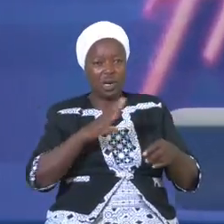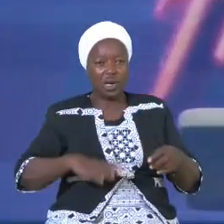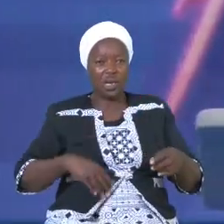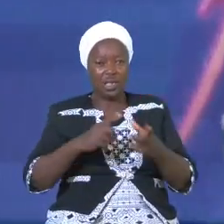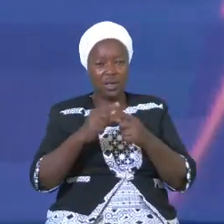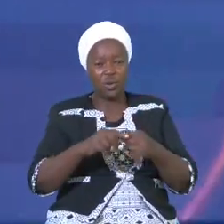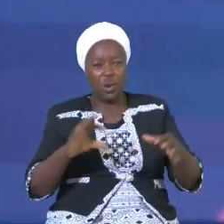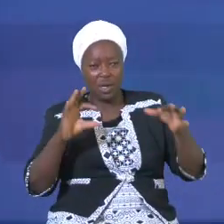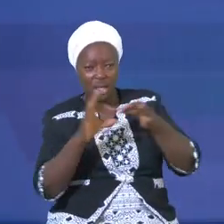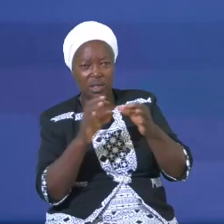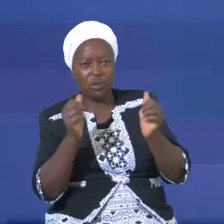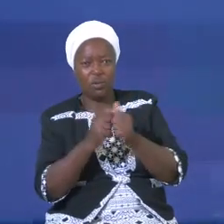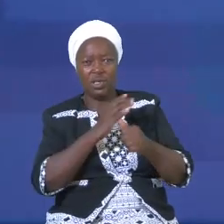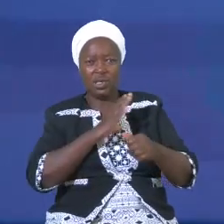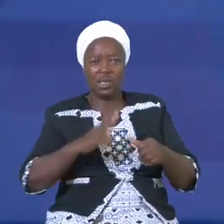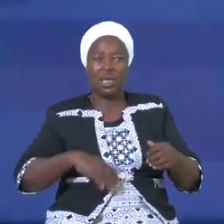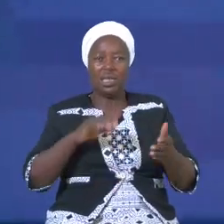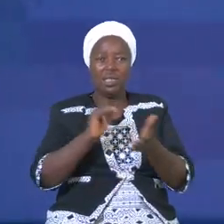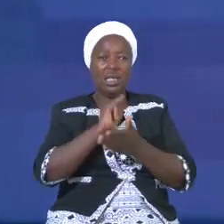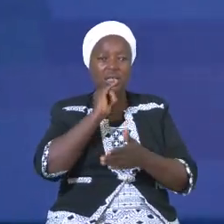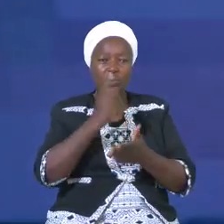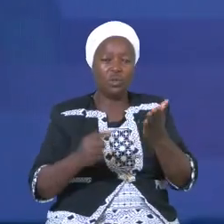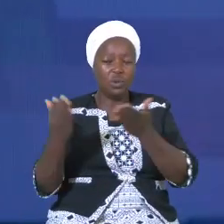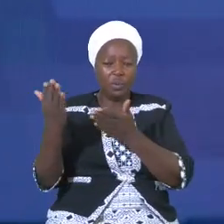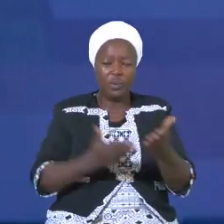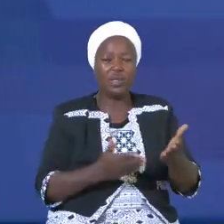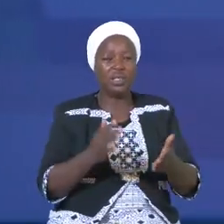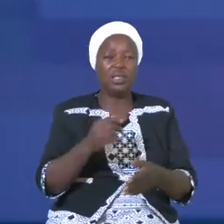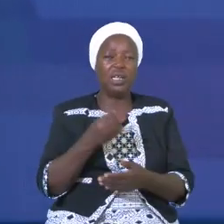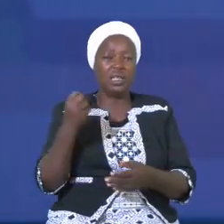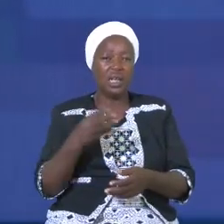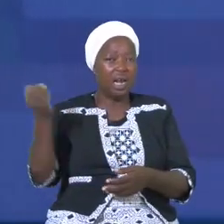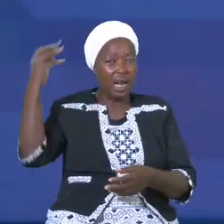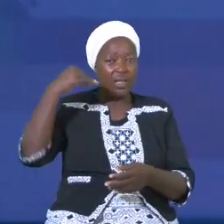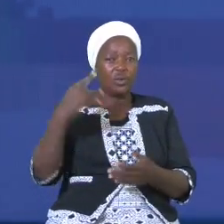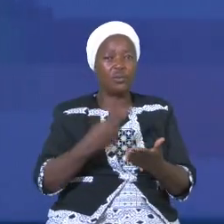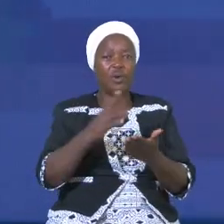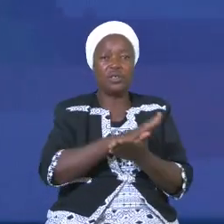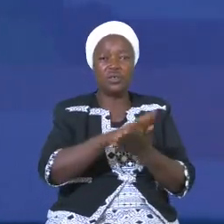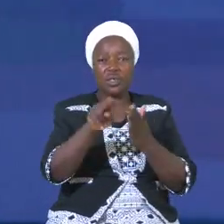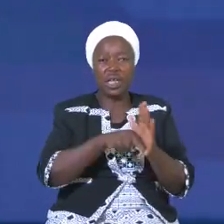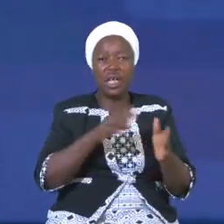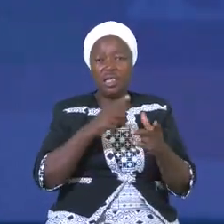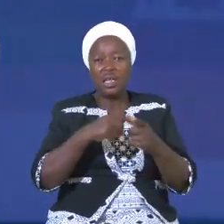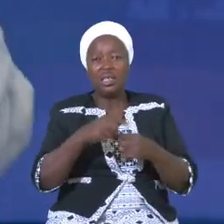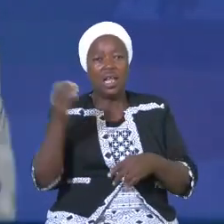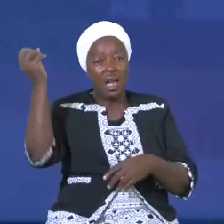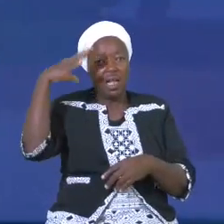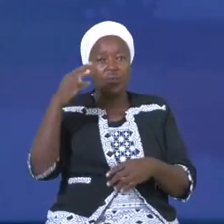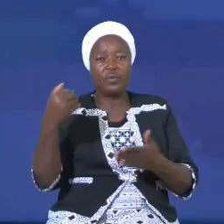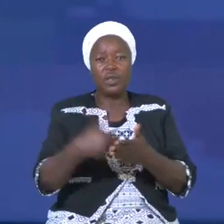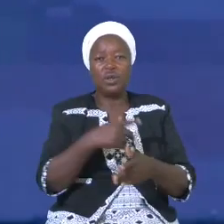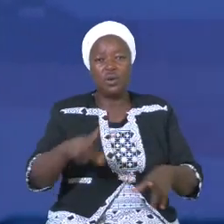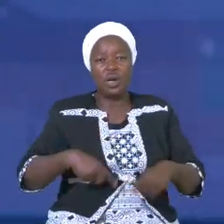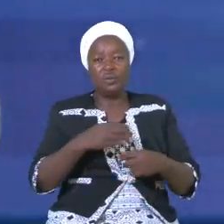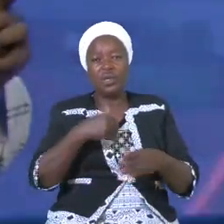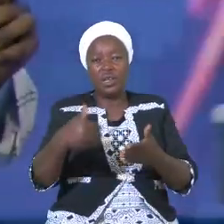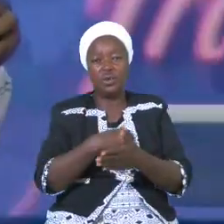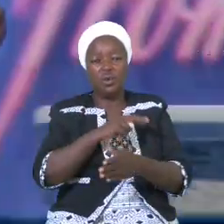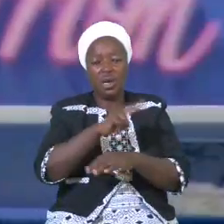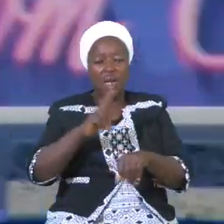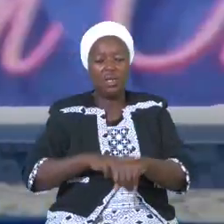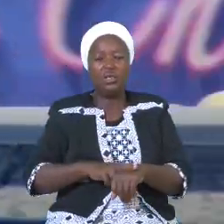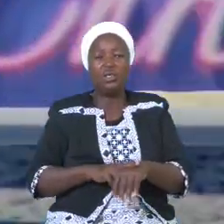christ does what brings the light of righteousness and the light of a new life of a new nature it